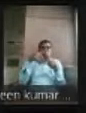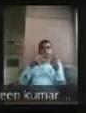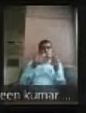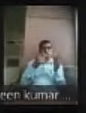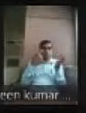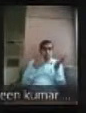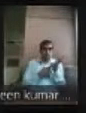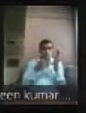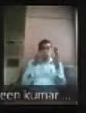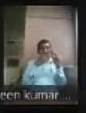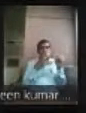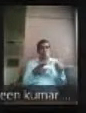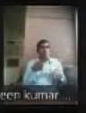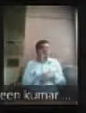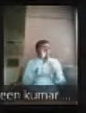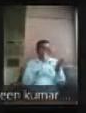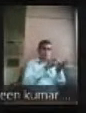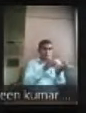houses